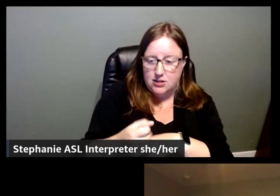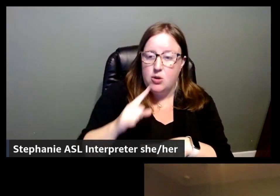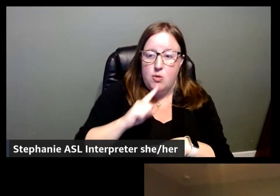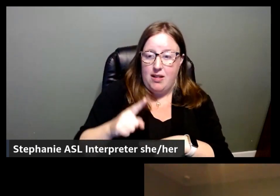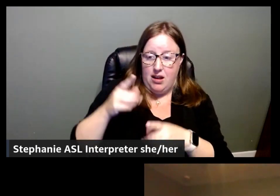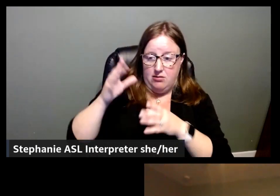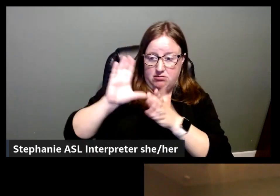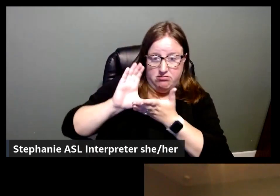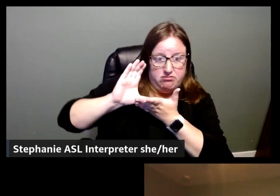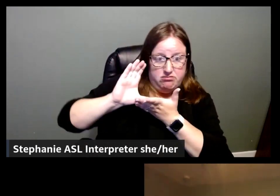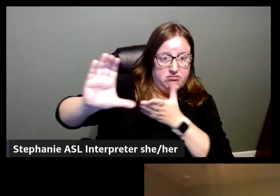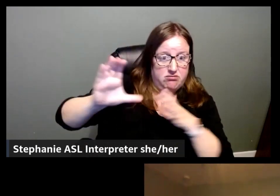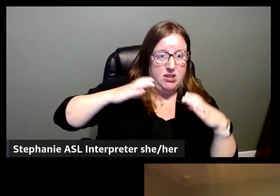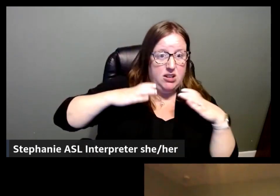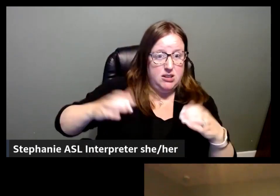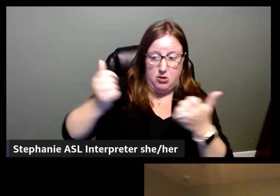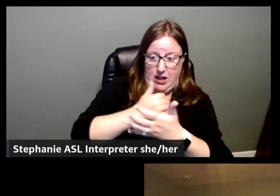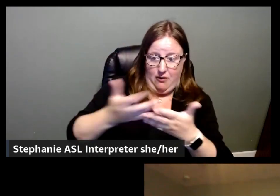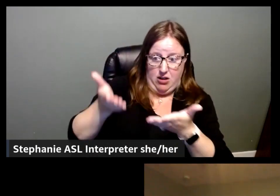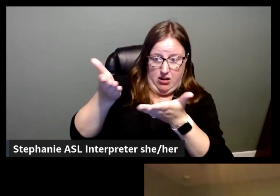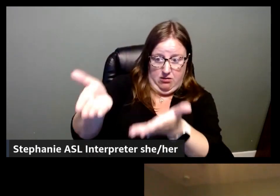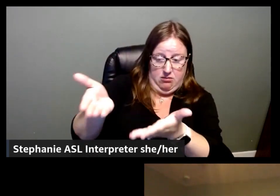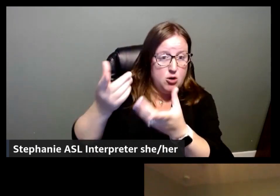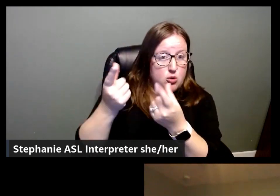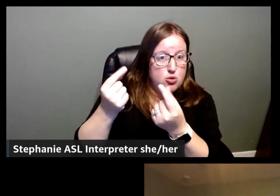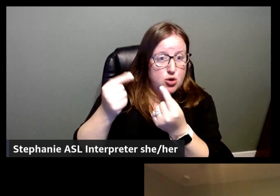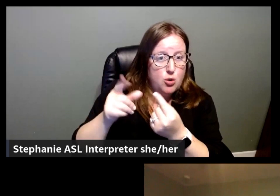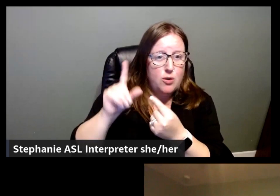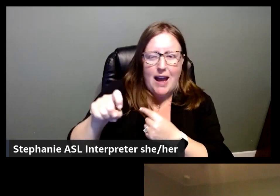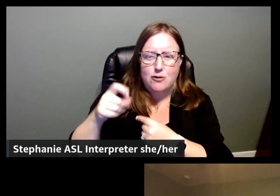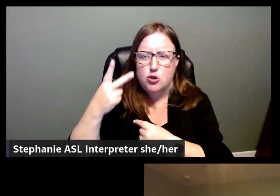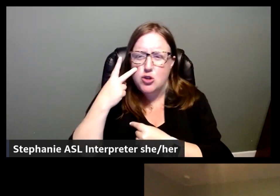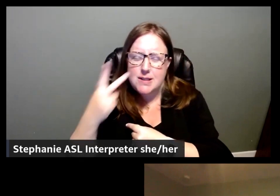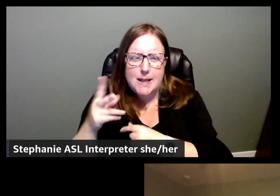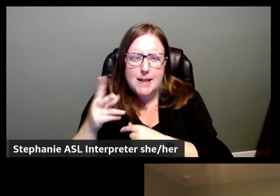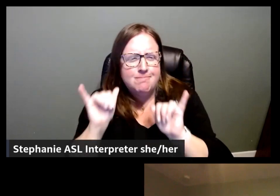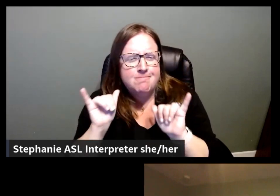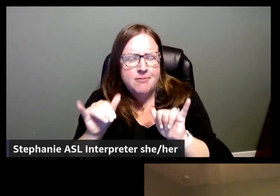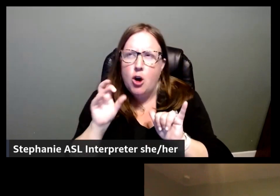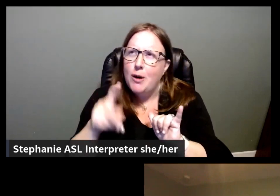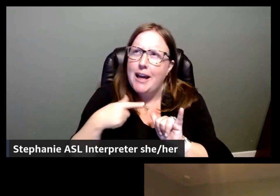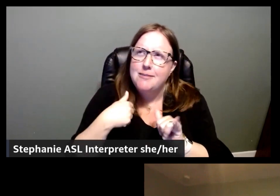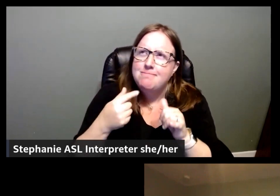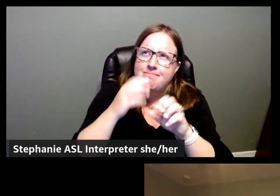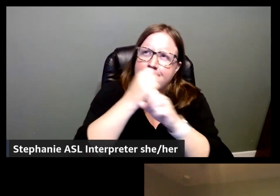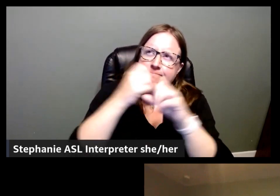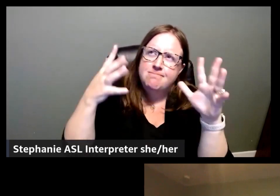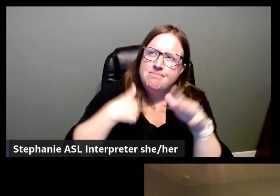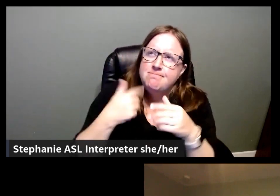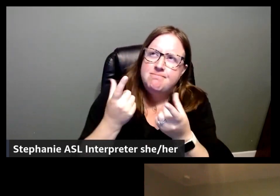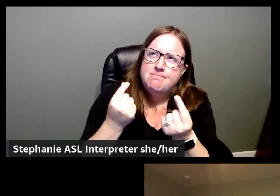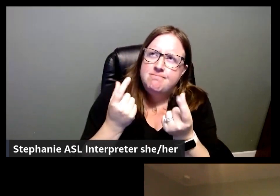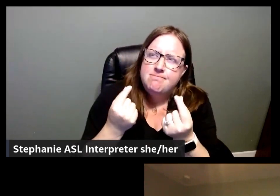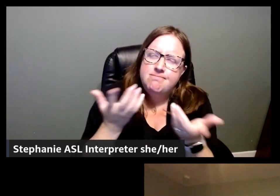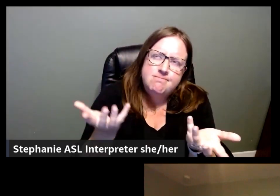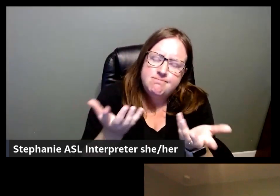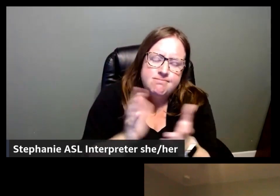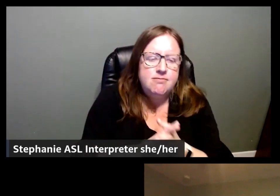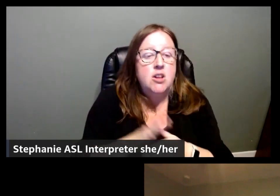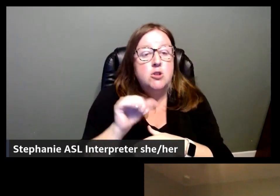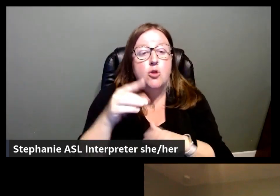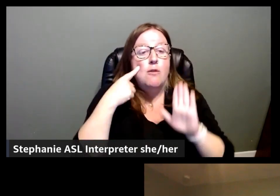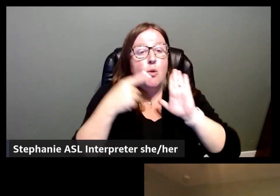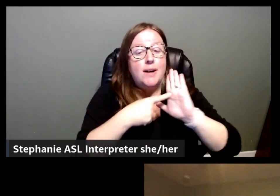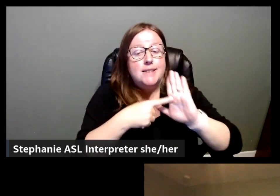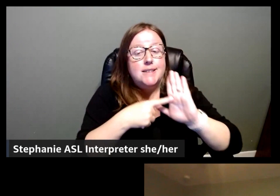everything. And all they have to do is look out the window on a rainy day and dream. I'll give you just an